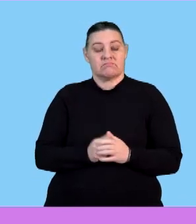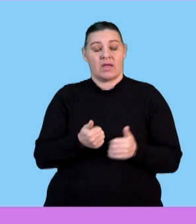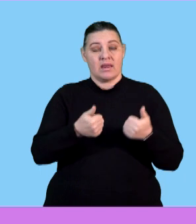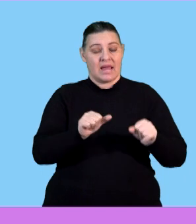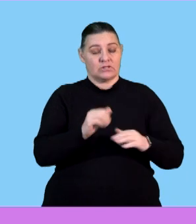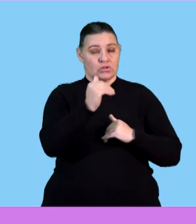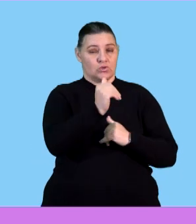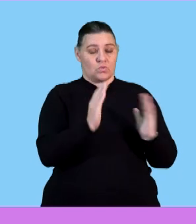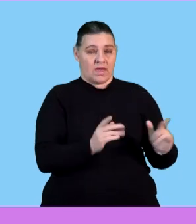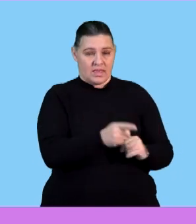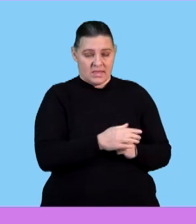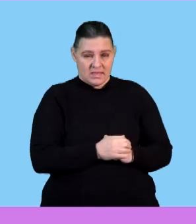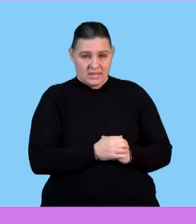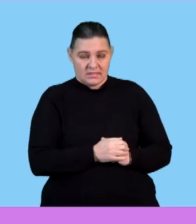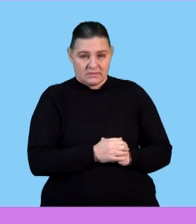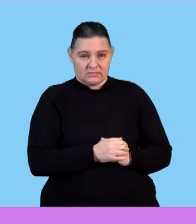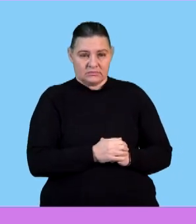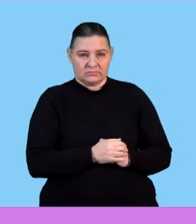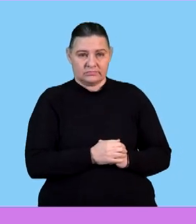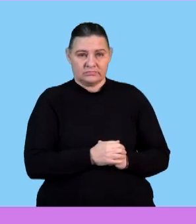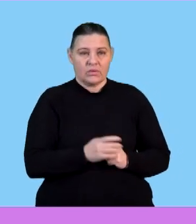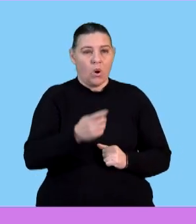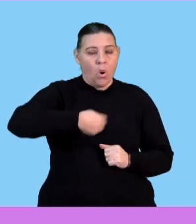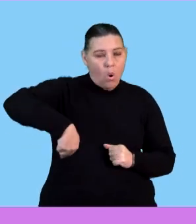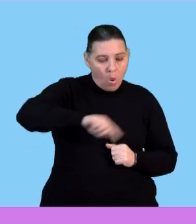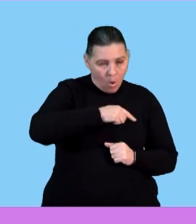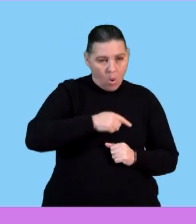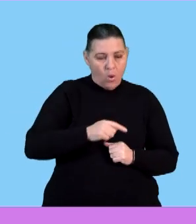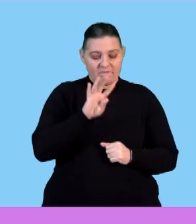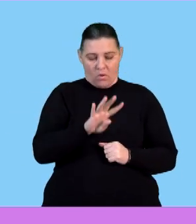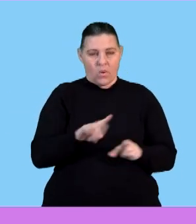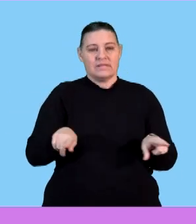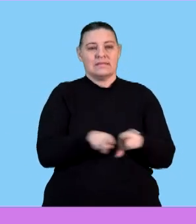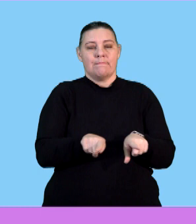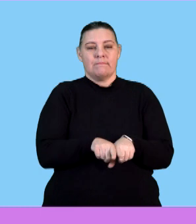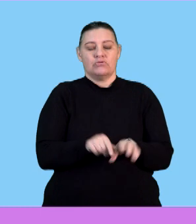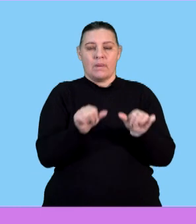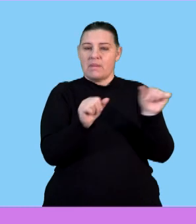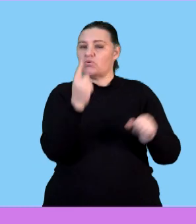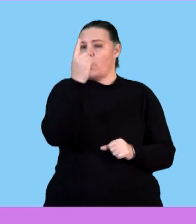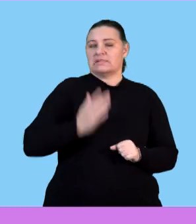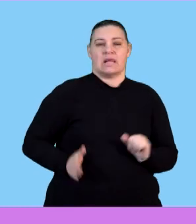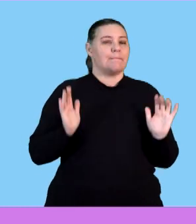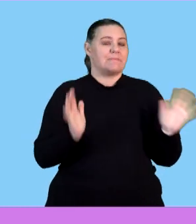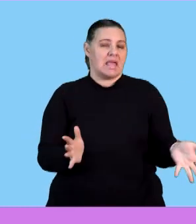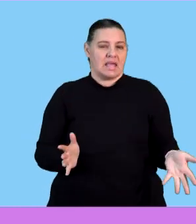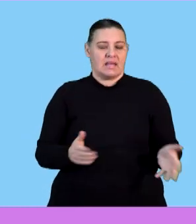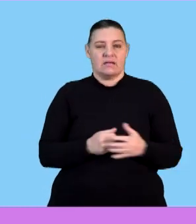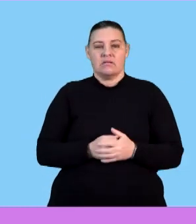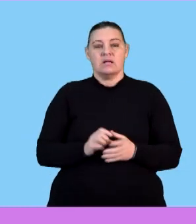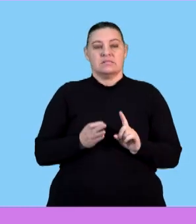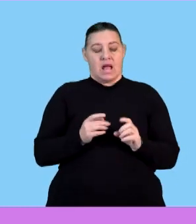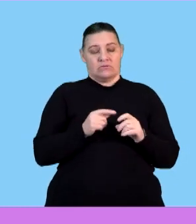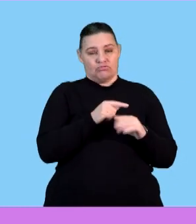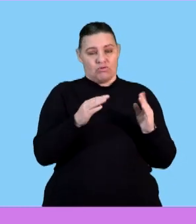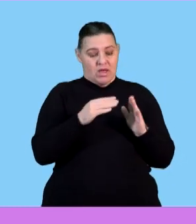The next shape is the square. Now, what's special about a square is all 4 sides are equal. So I've just basically got to measure one. The same principle. Start